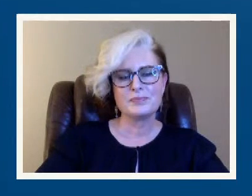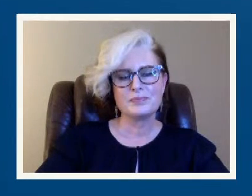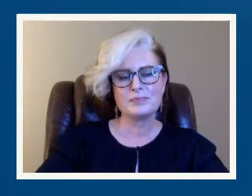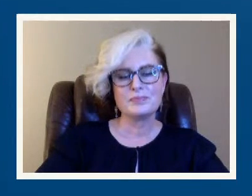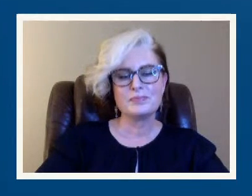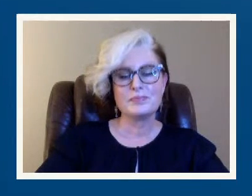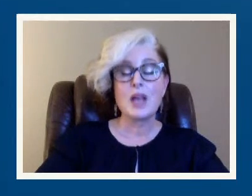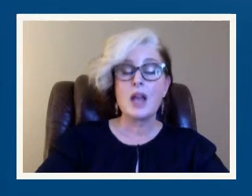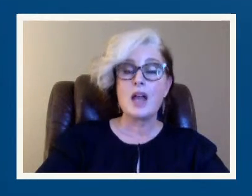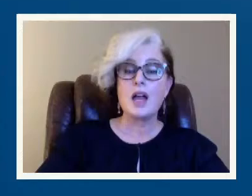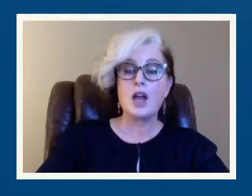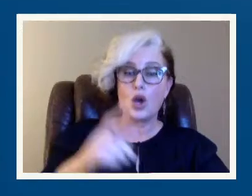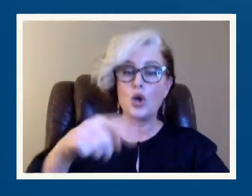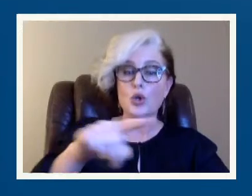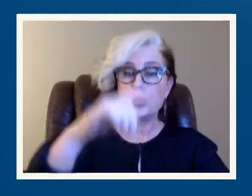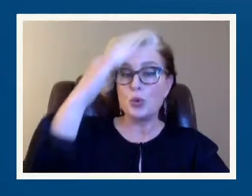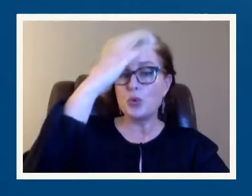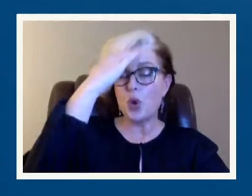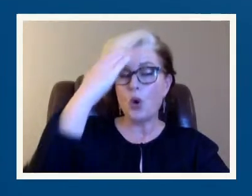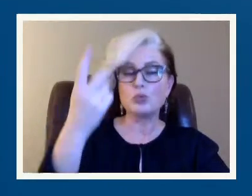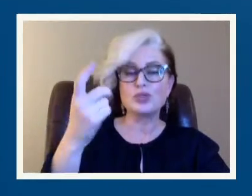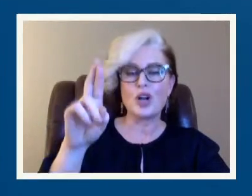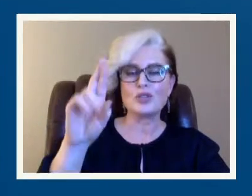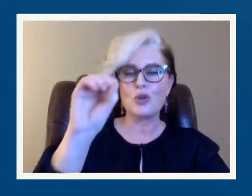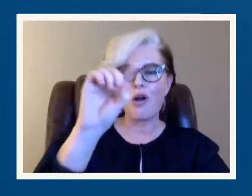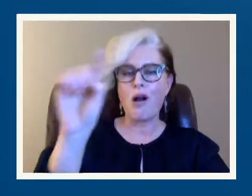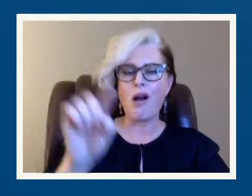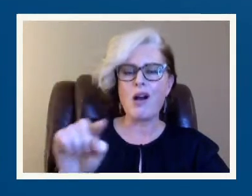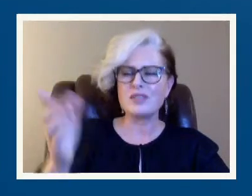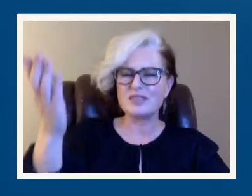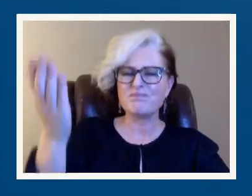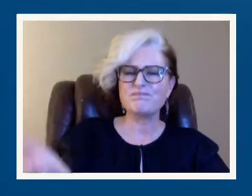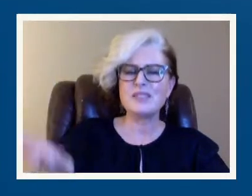And you know what Dr. Oz is, he's very